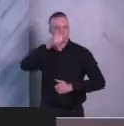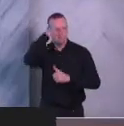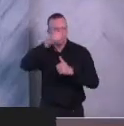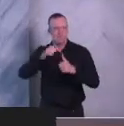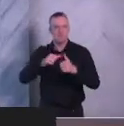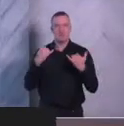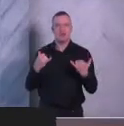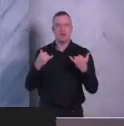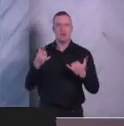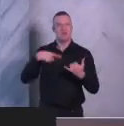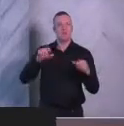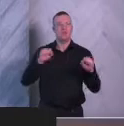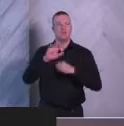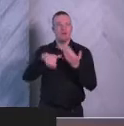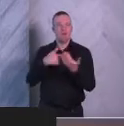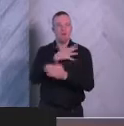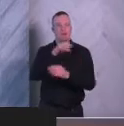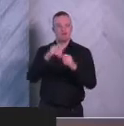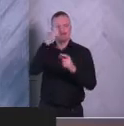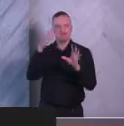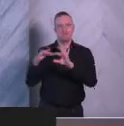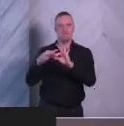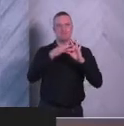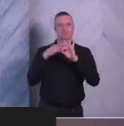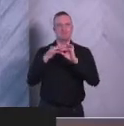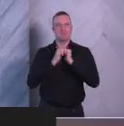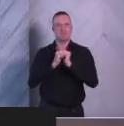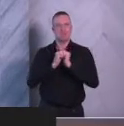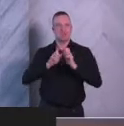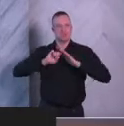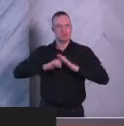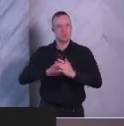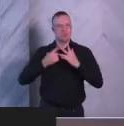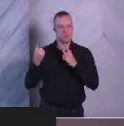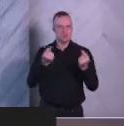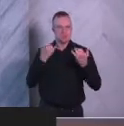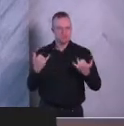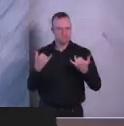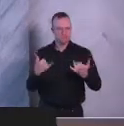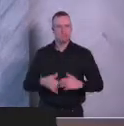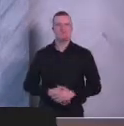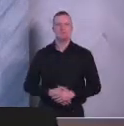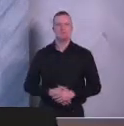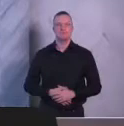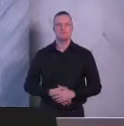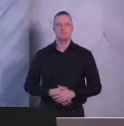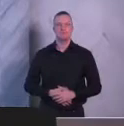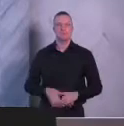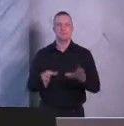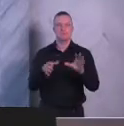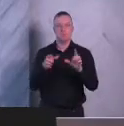this moment so that we may all be of one mind and begin the business of the day. And so these words